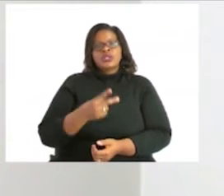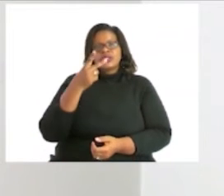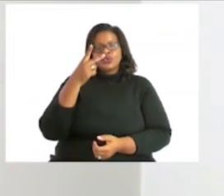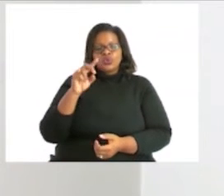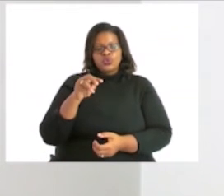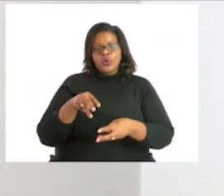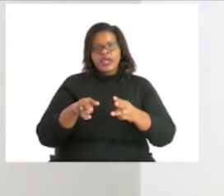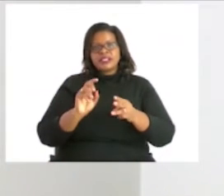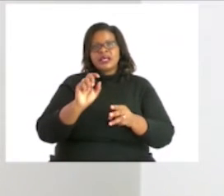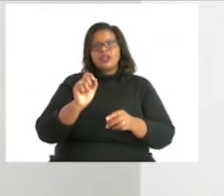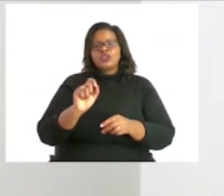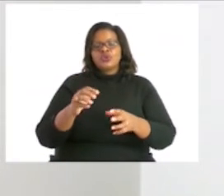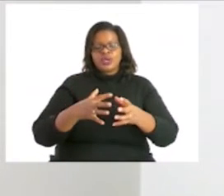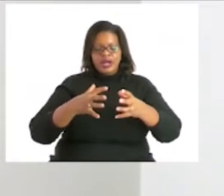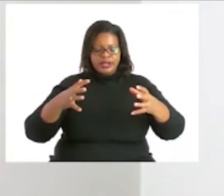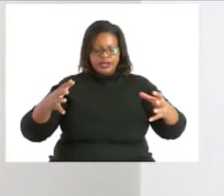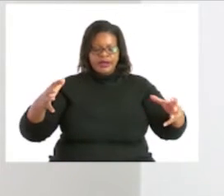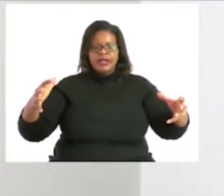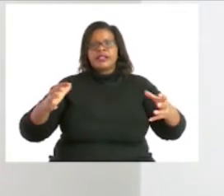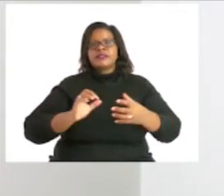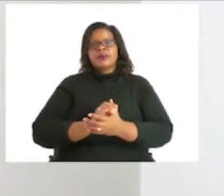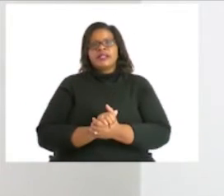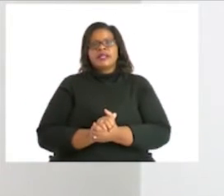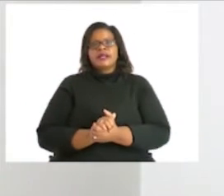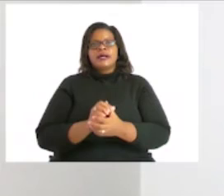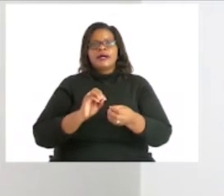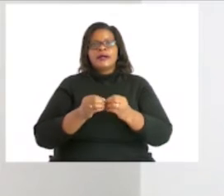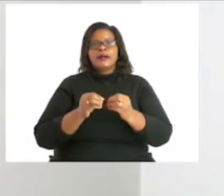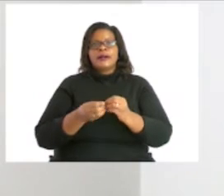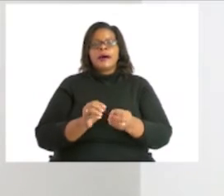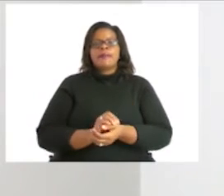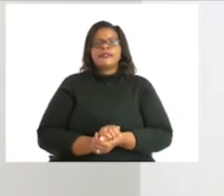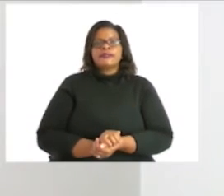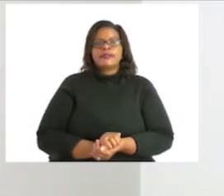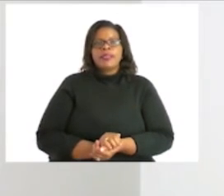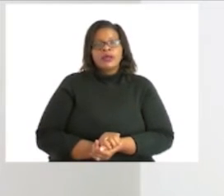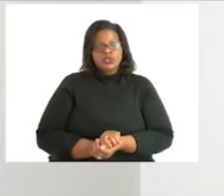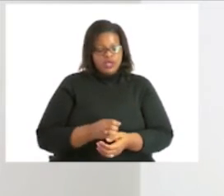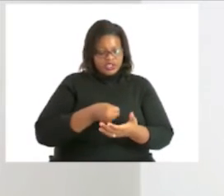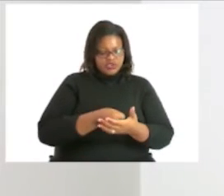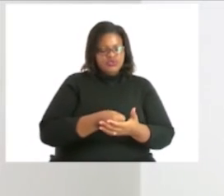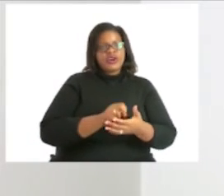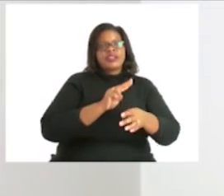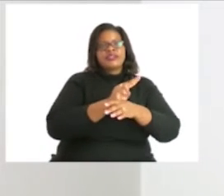we can write numbers in expanded notation. Let's try our second example.